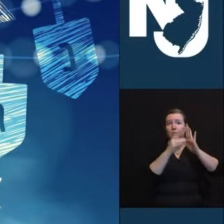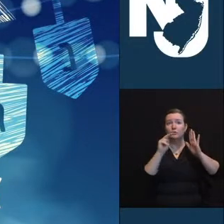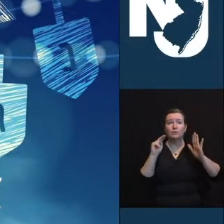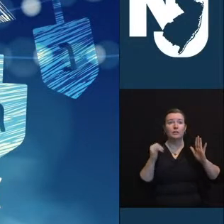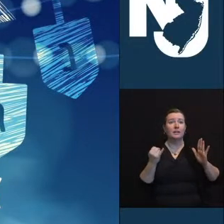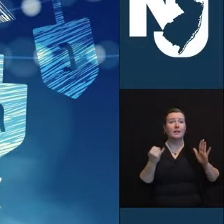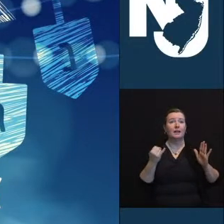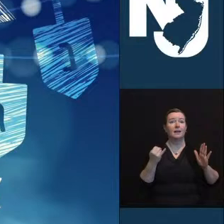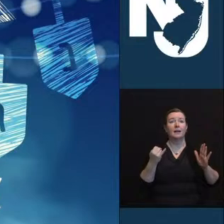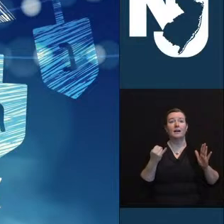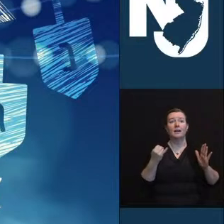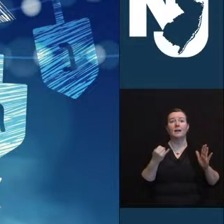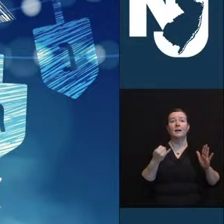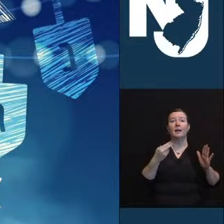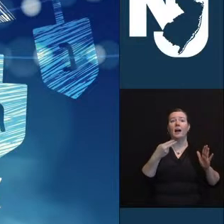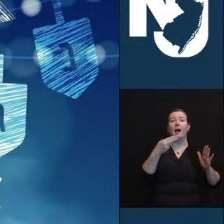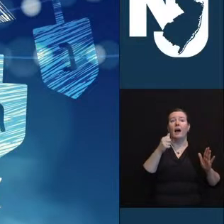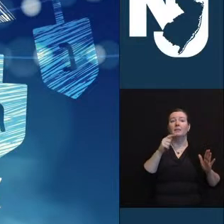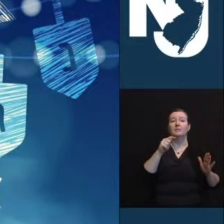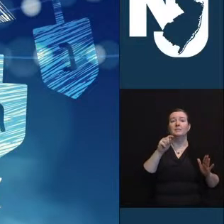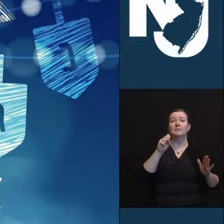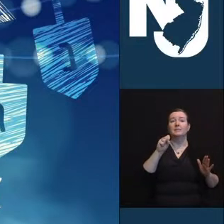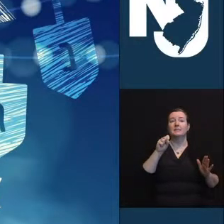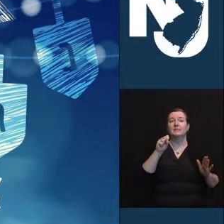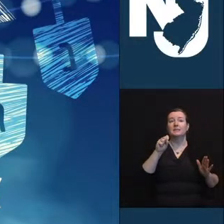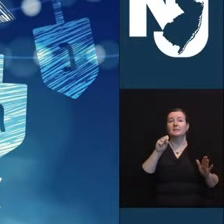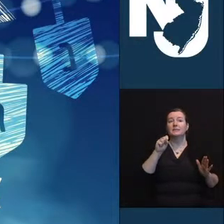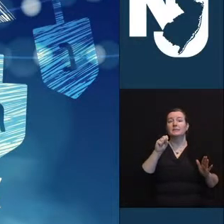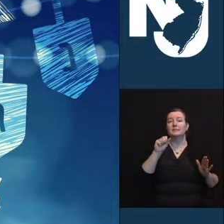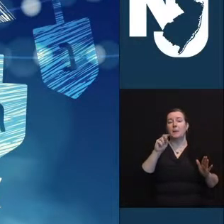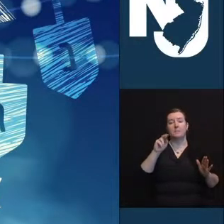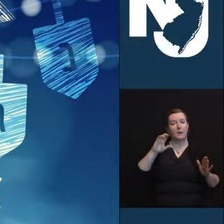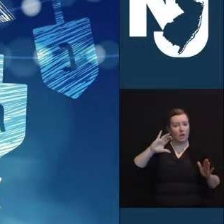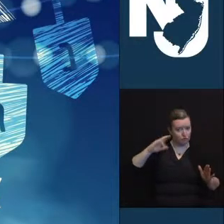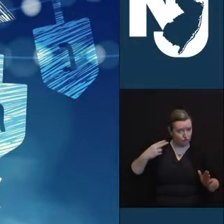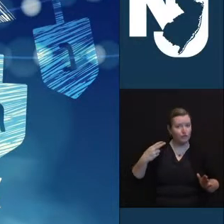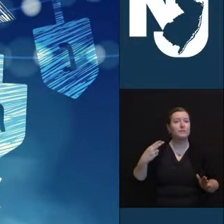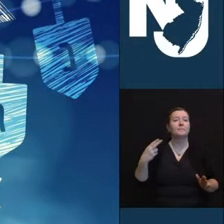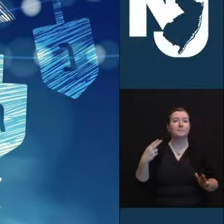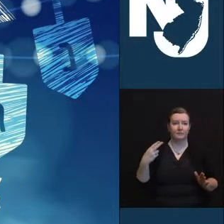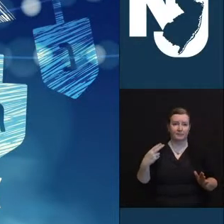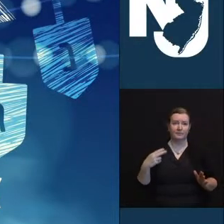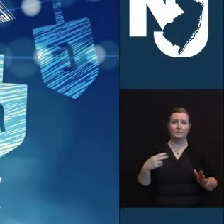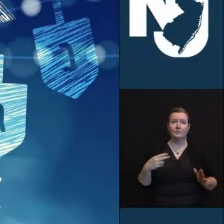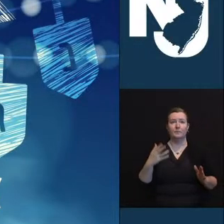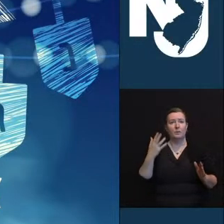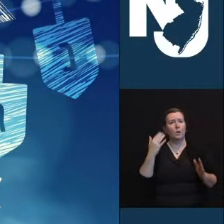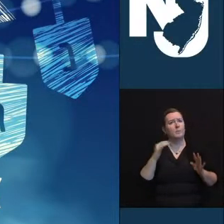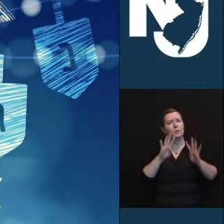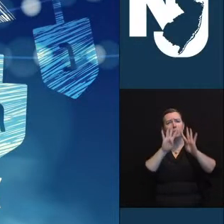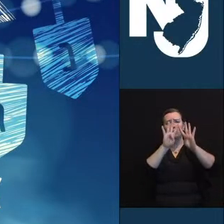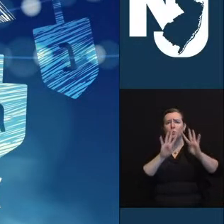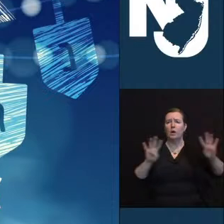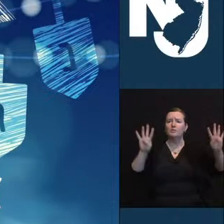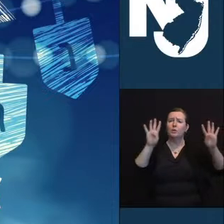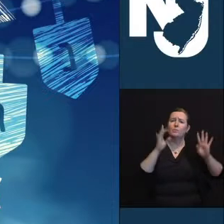of lights. May the glow of the menorah help light the way to the better days that are surely